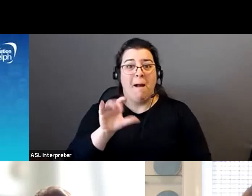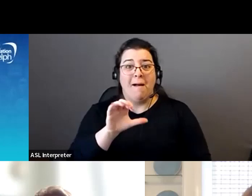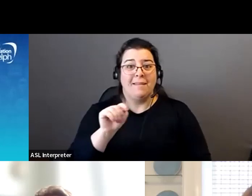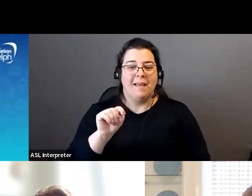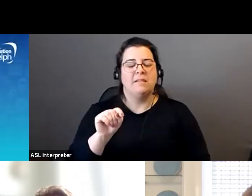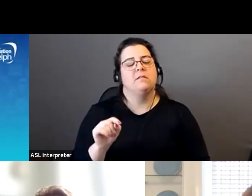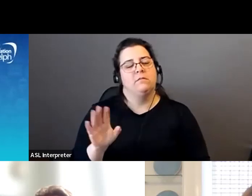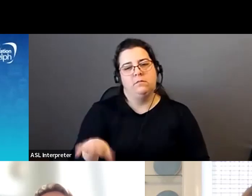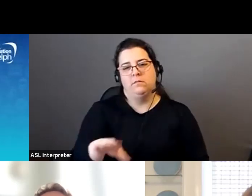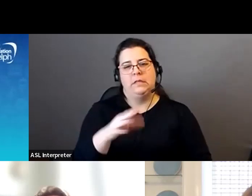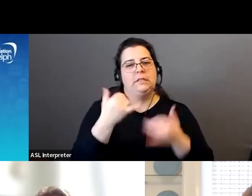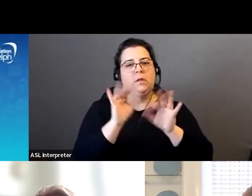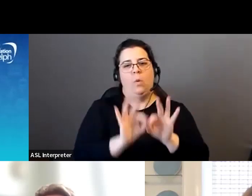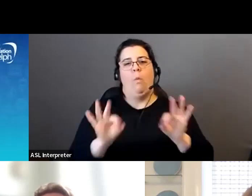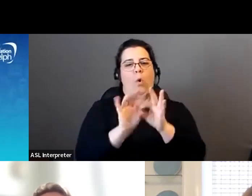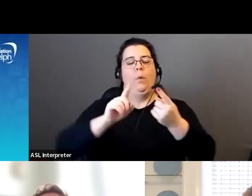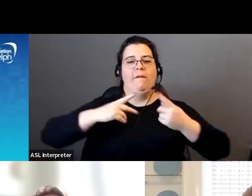out there and meeting people.